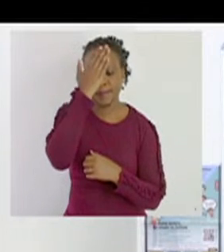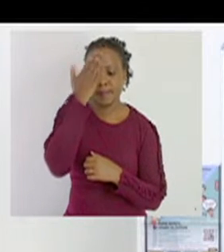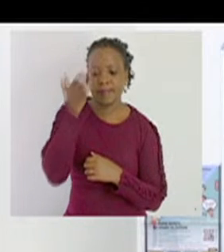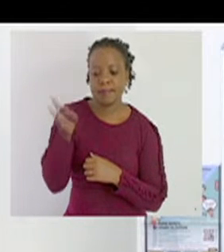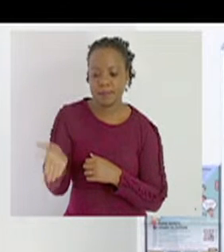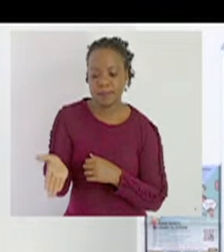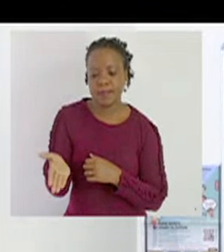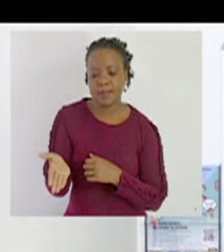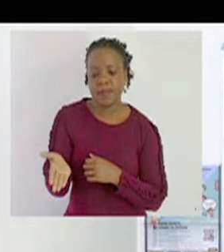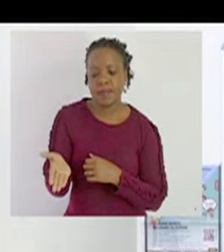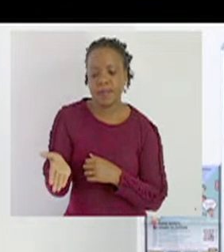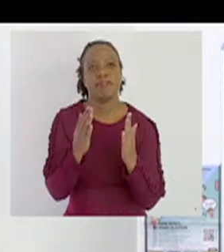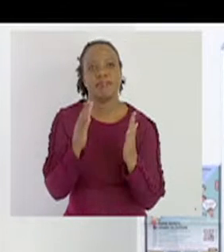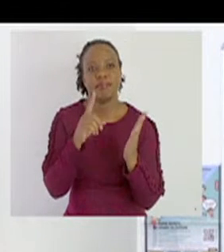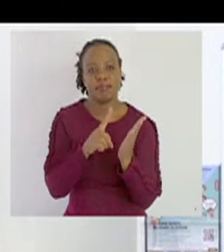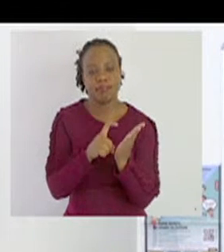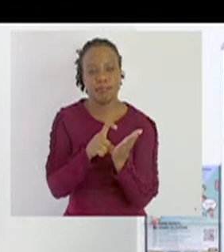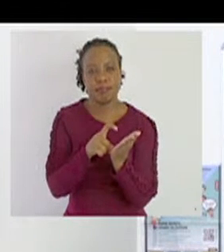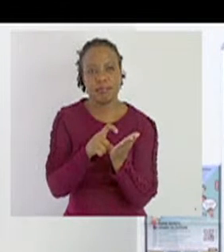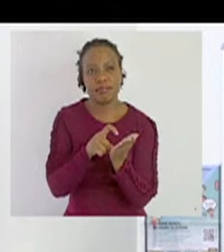Pomwene. We are going to